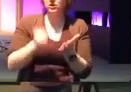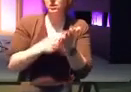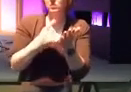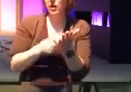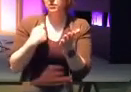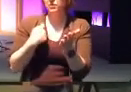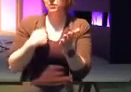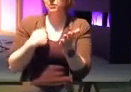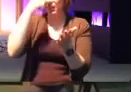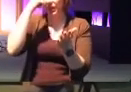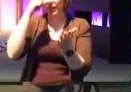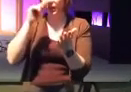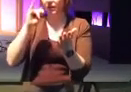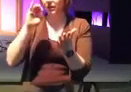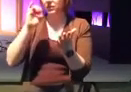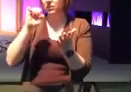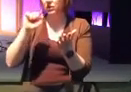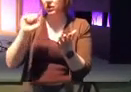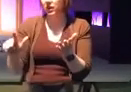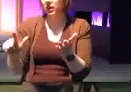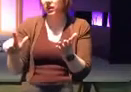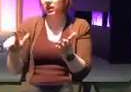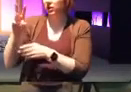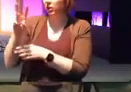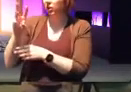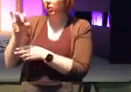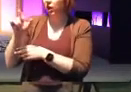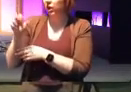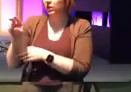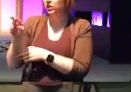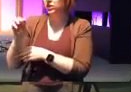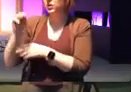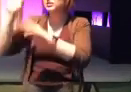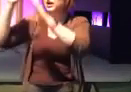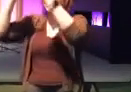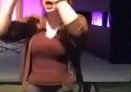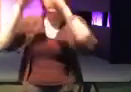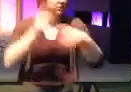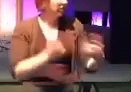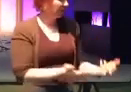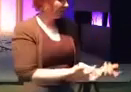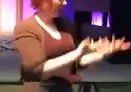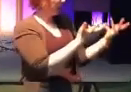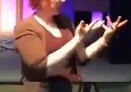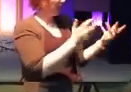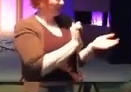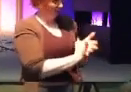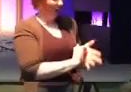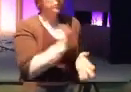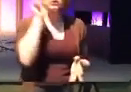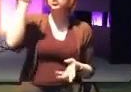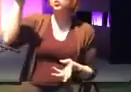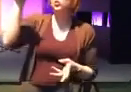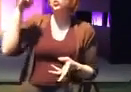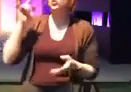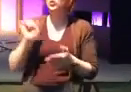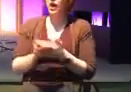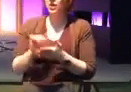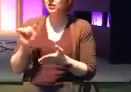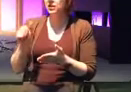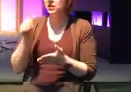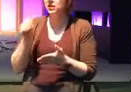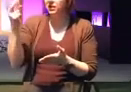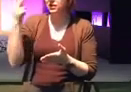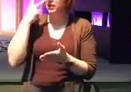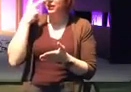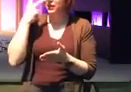we think of Israel in the wilderness, and there was a cloud and there was the fire, and it was you. God, if they didn't see that,